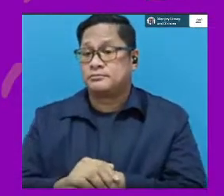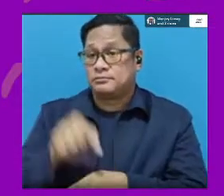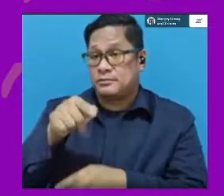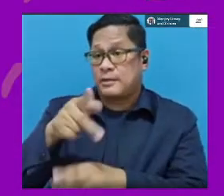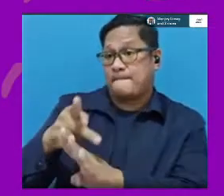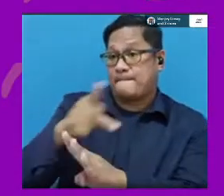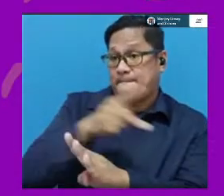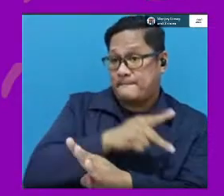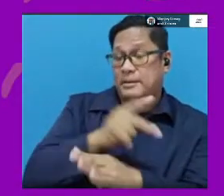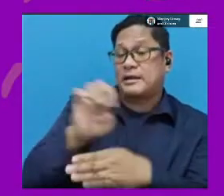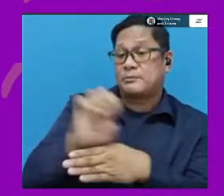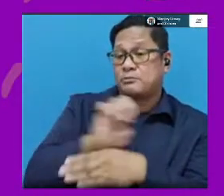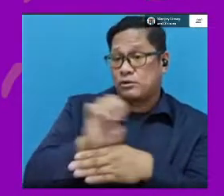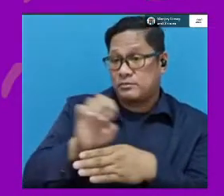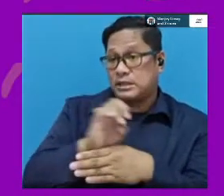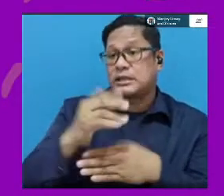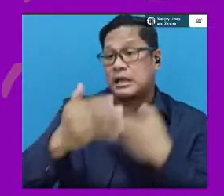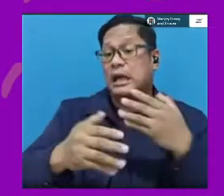pre-implementation activities, we